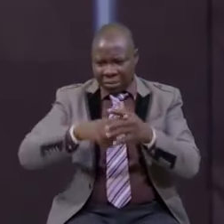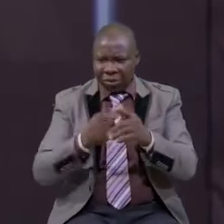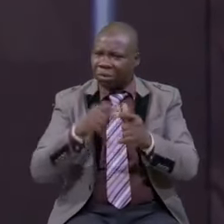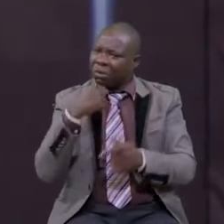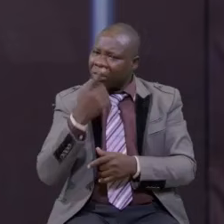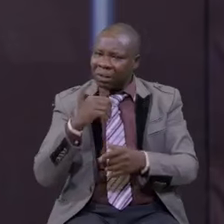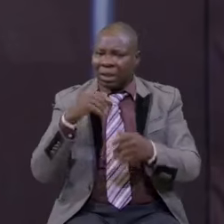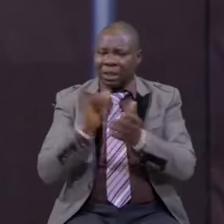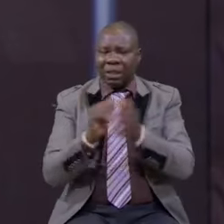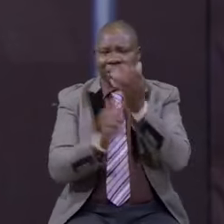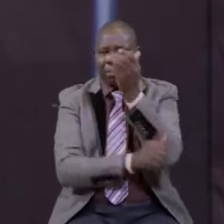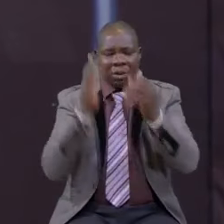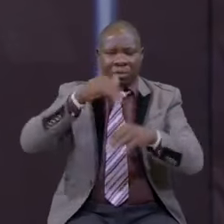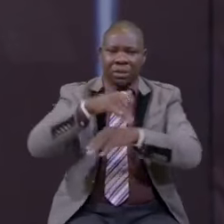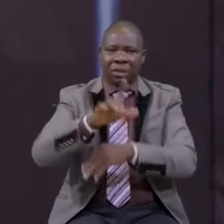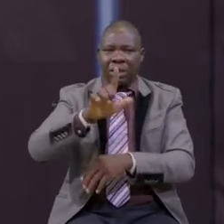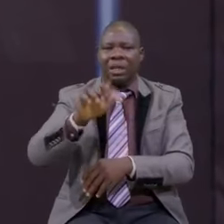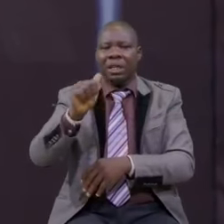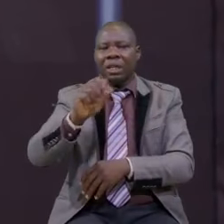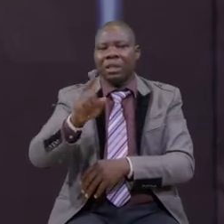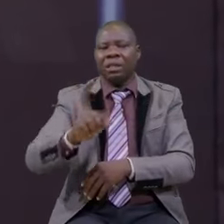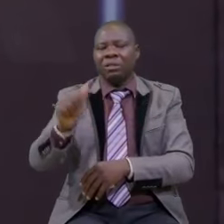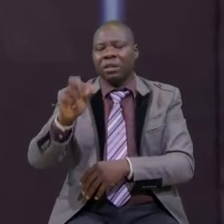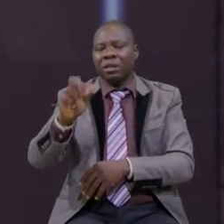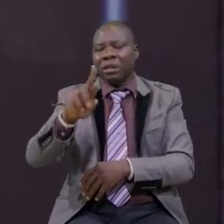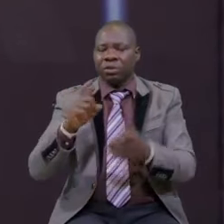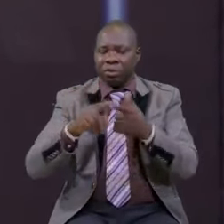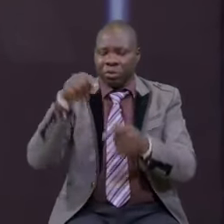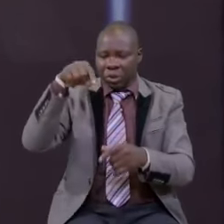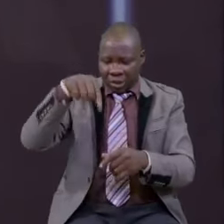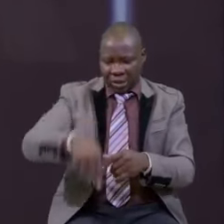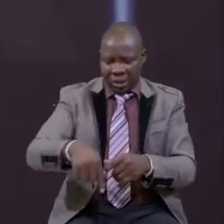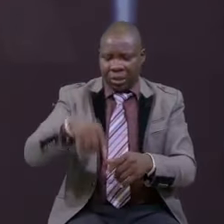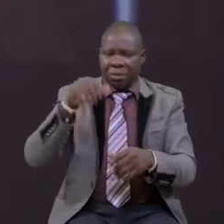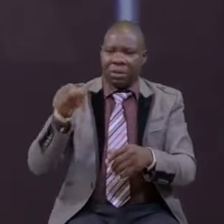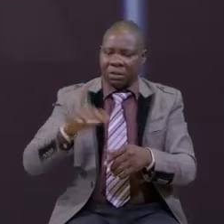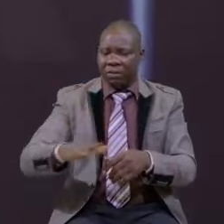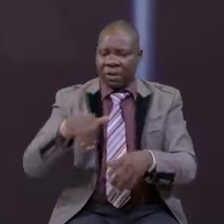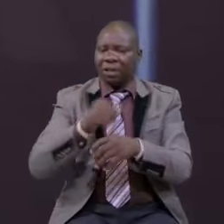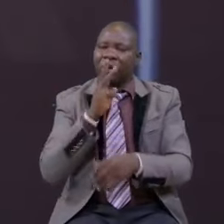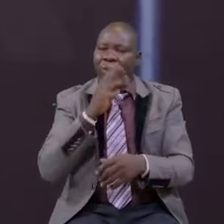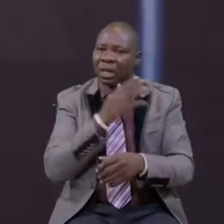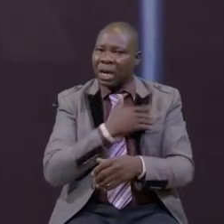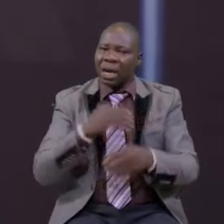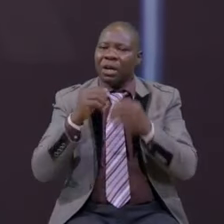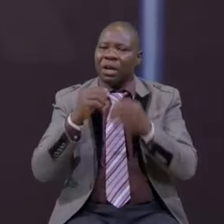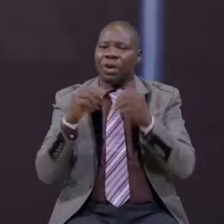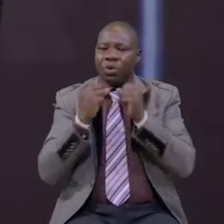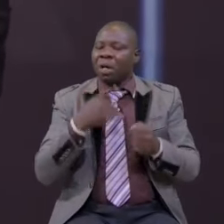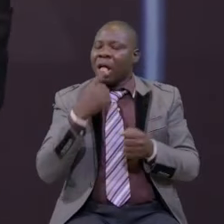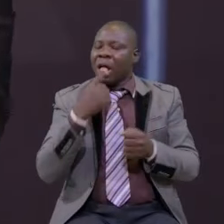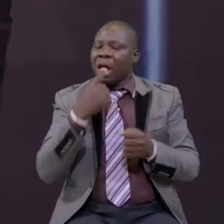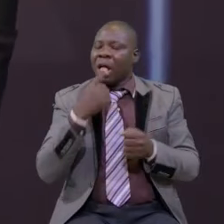send Lazarus, that she will dip the tip of his finger in water and cool my tongue because I'm tormented in this film. And Abraham